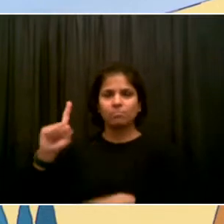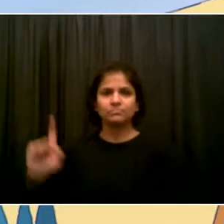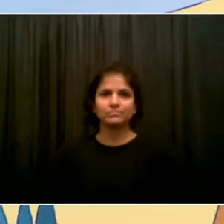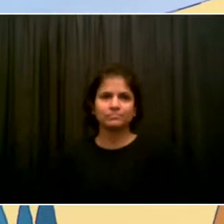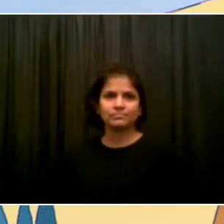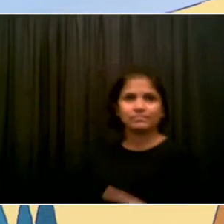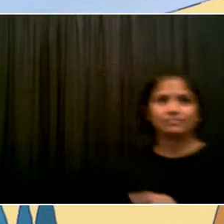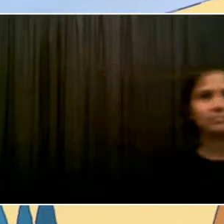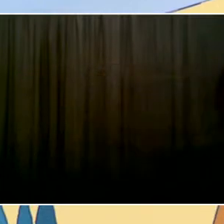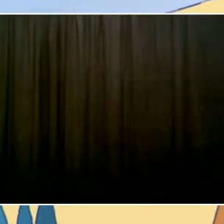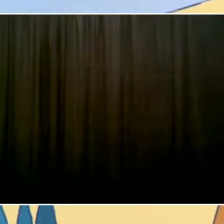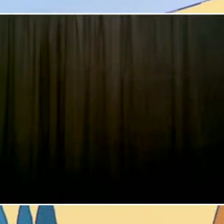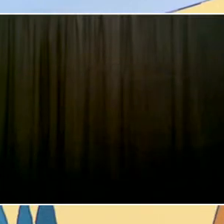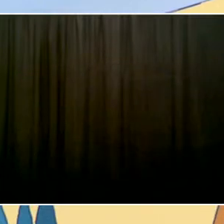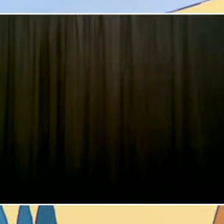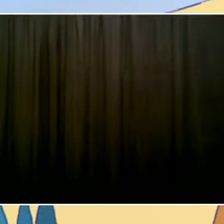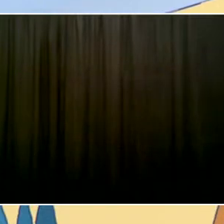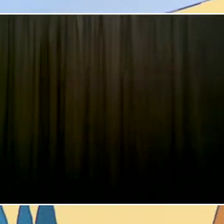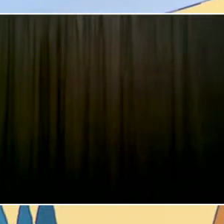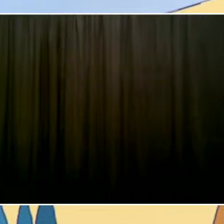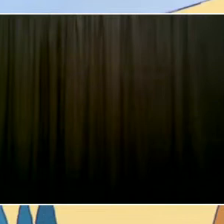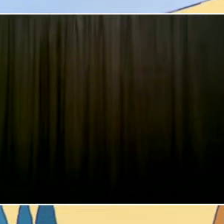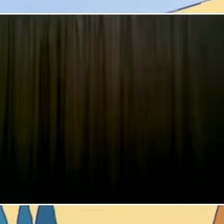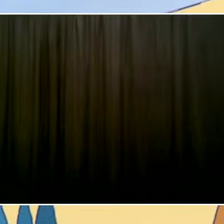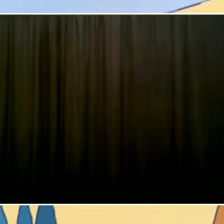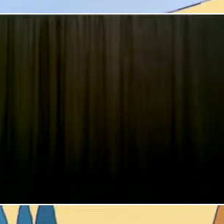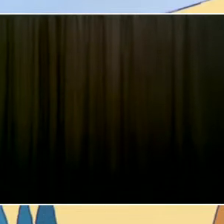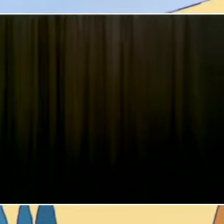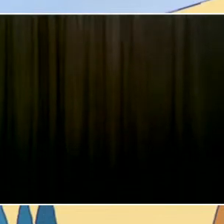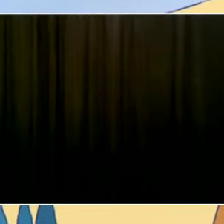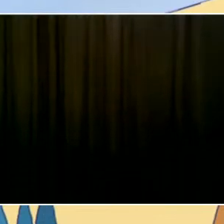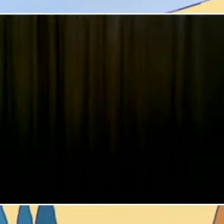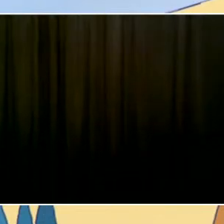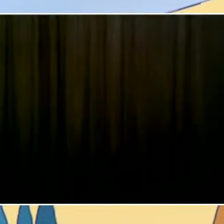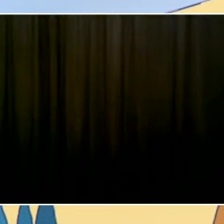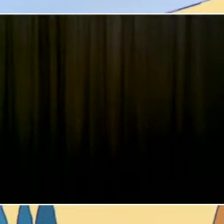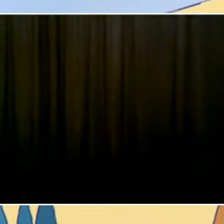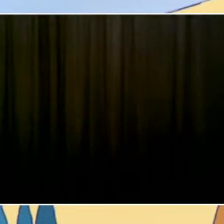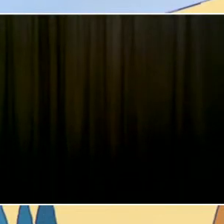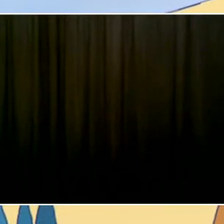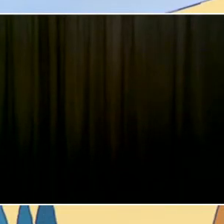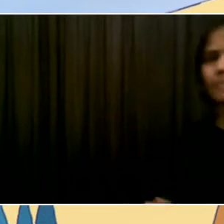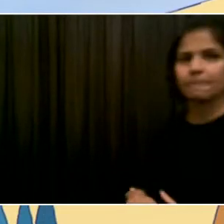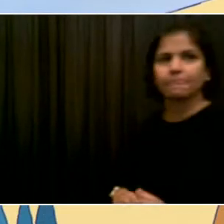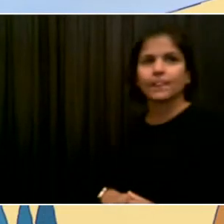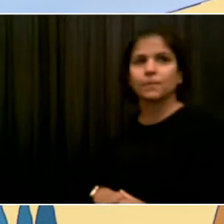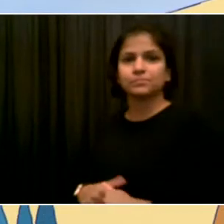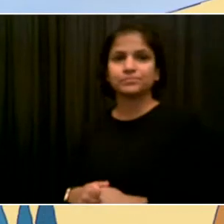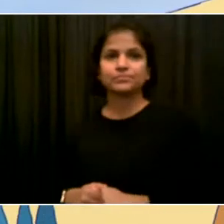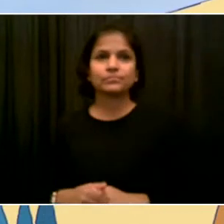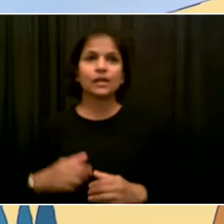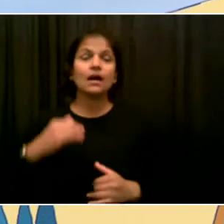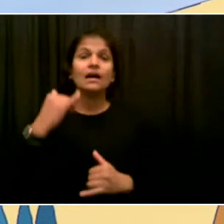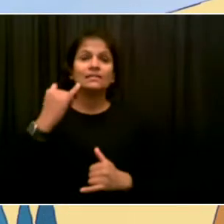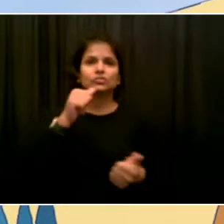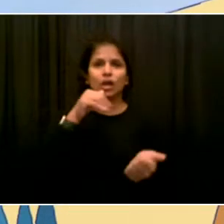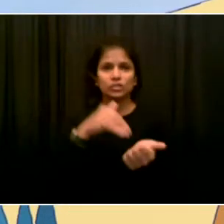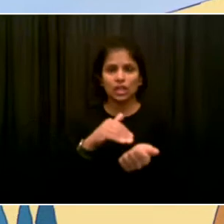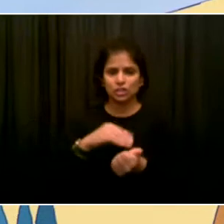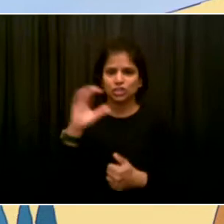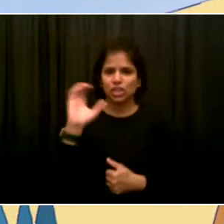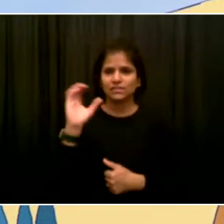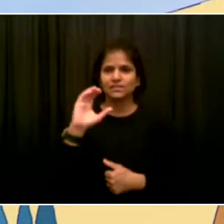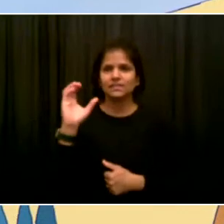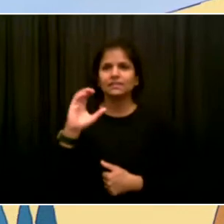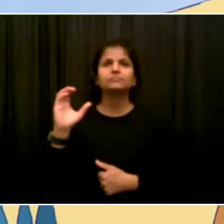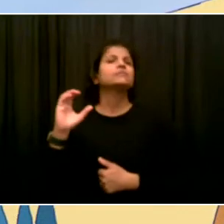Q&A. As a reminder, we're joined today by Dr. Dave Choksi, Health Commissioner, Ted Long, Head of Test and Trace, and Steve Banks,